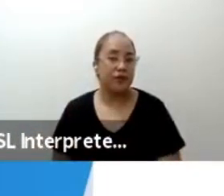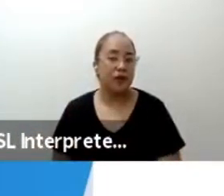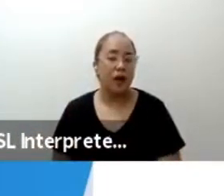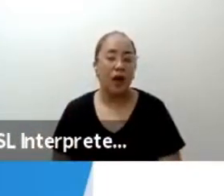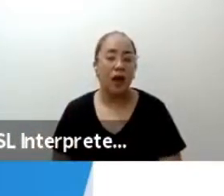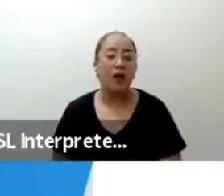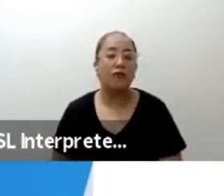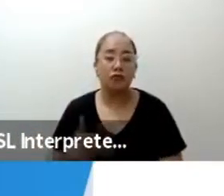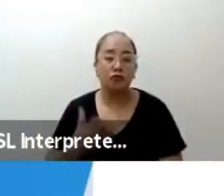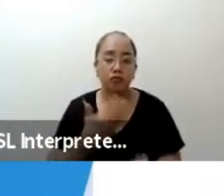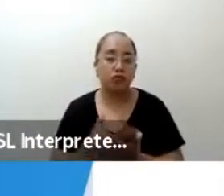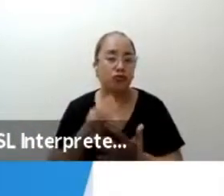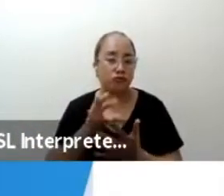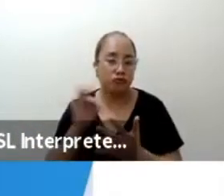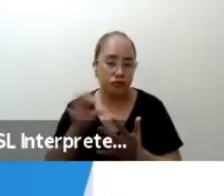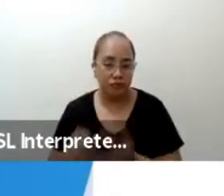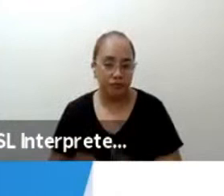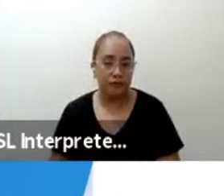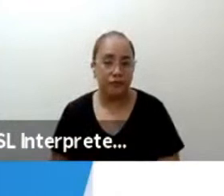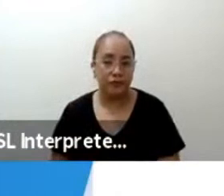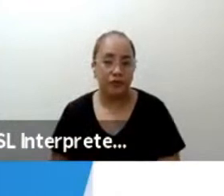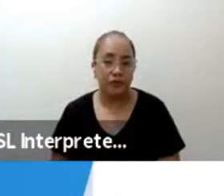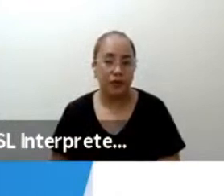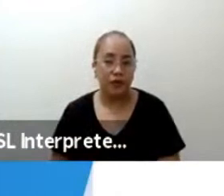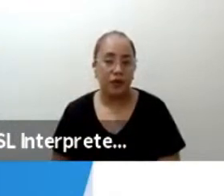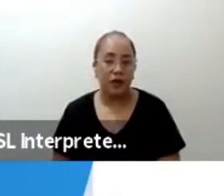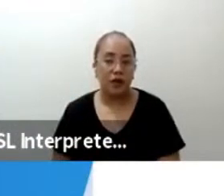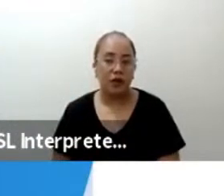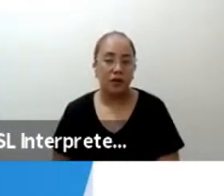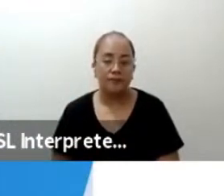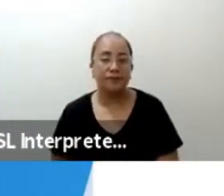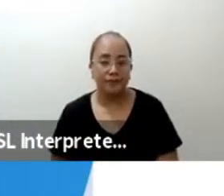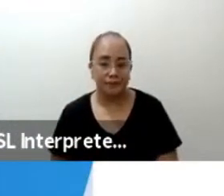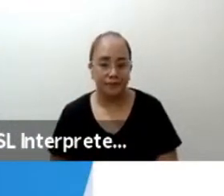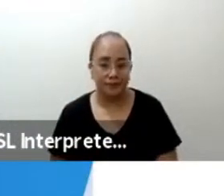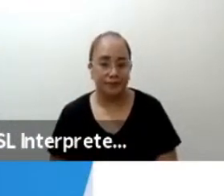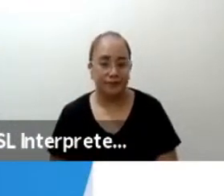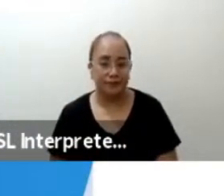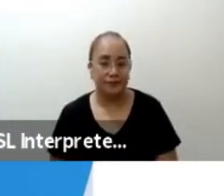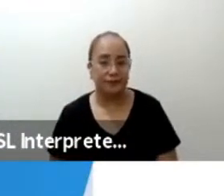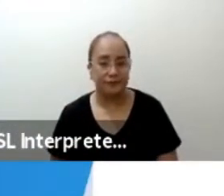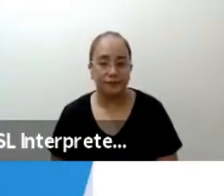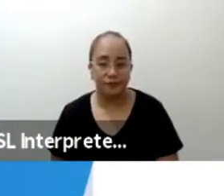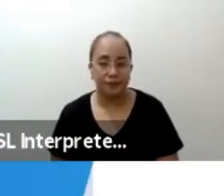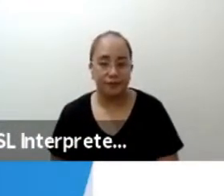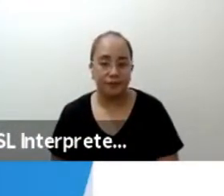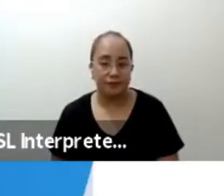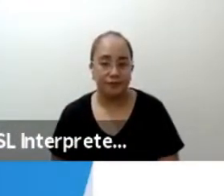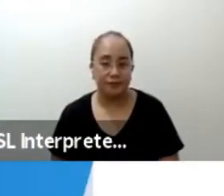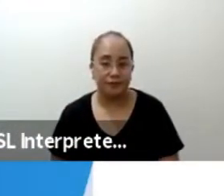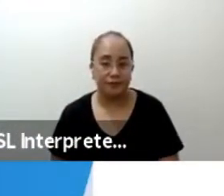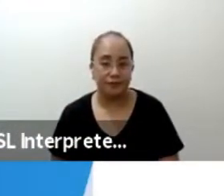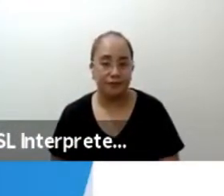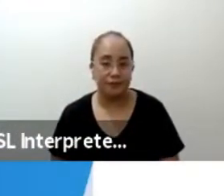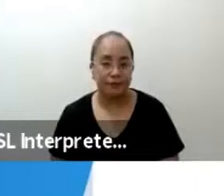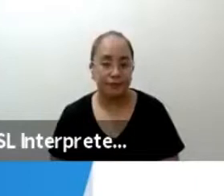very good choices. Switzerland for their financing, and Japan for their aged care.